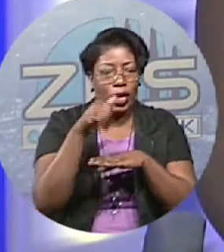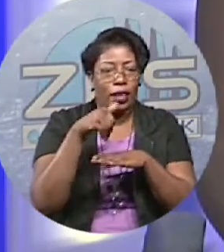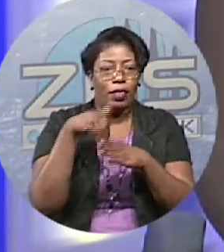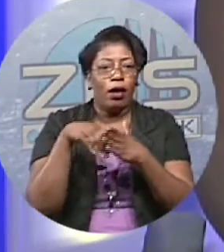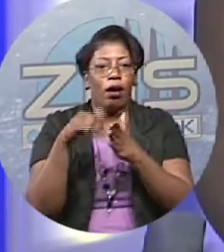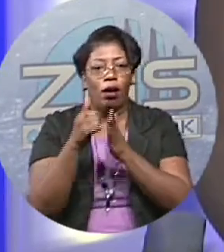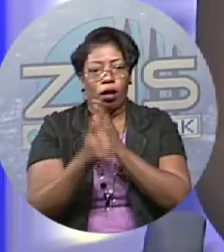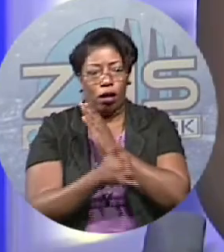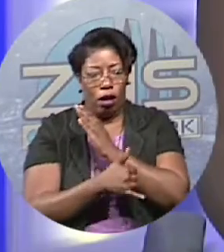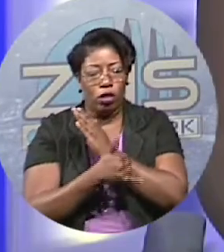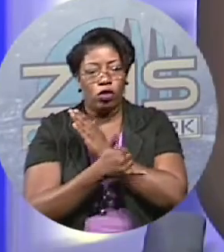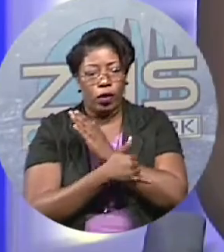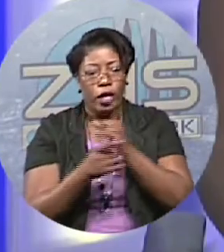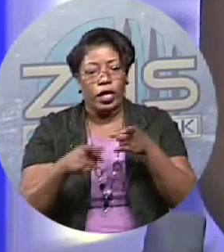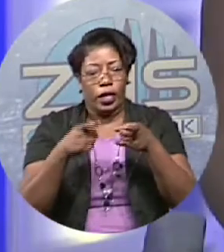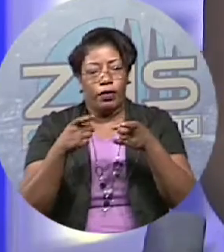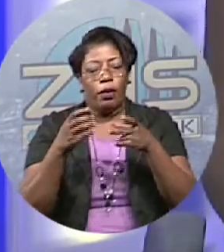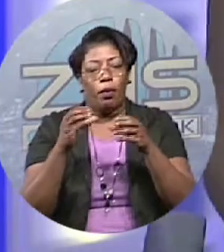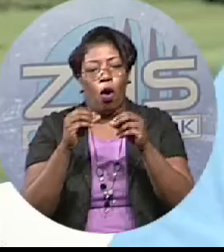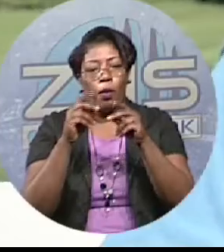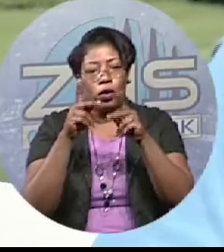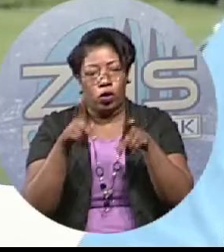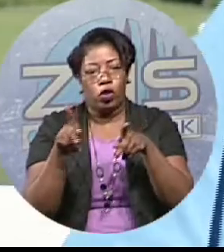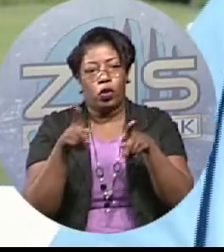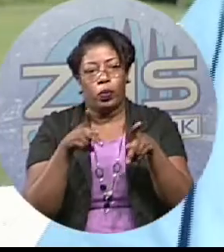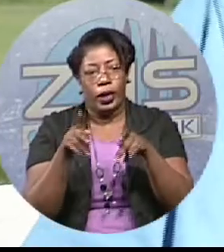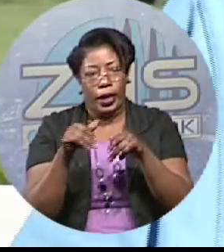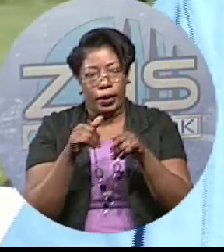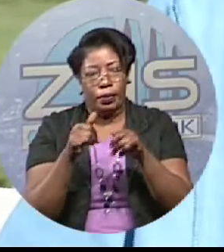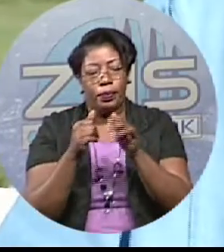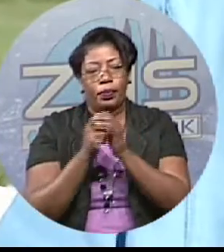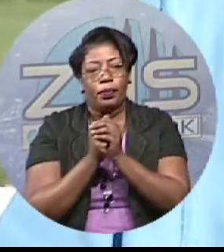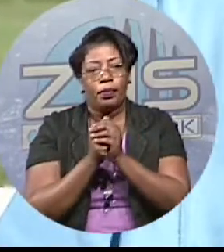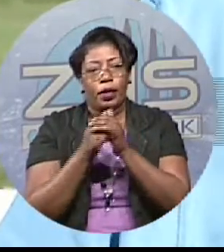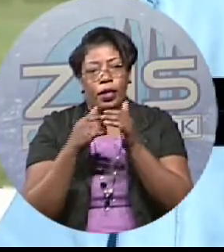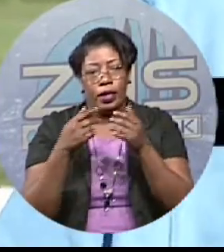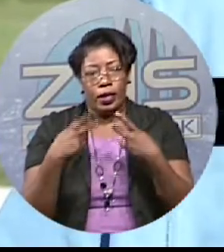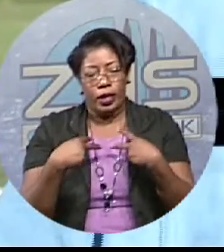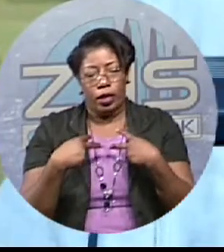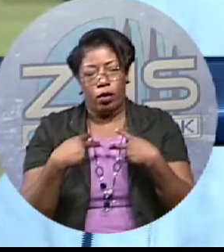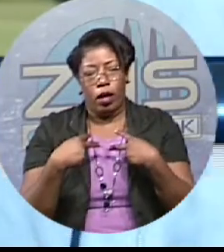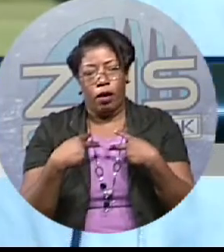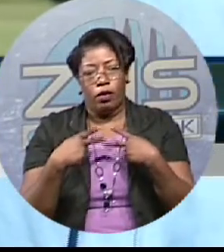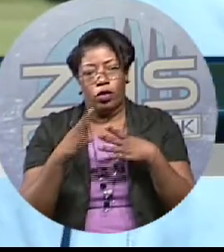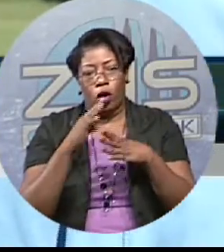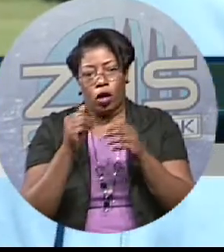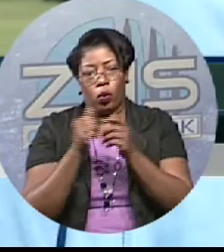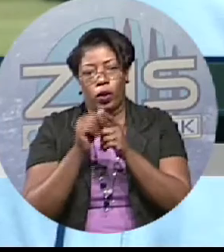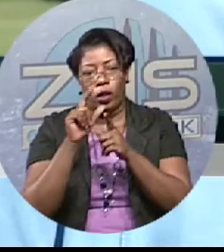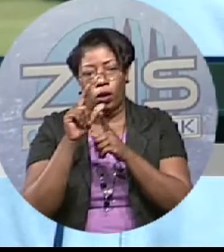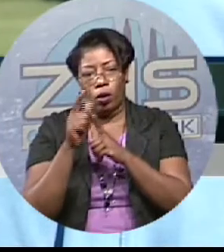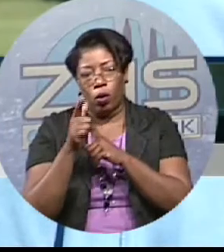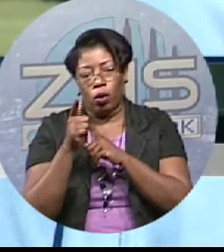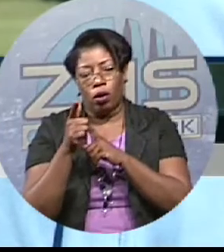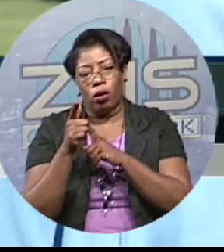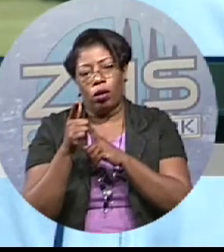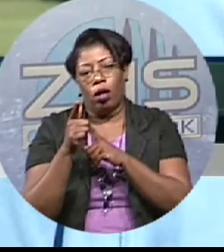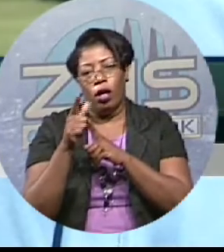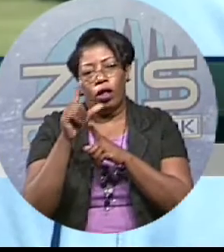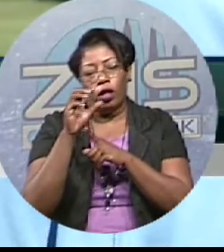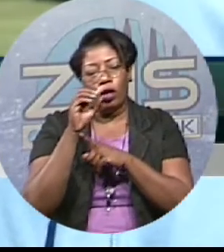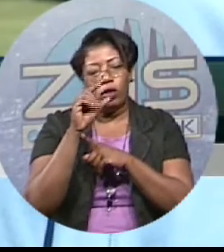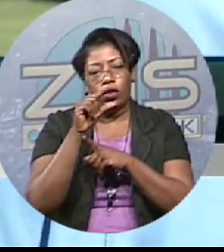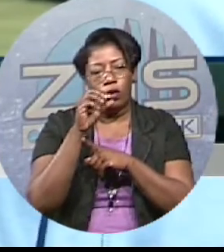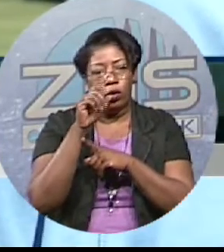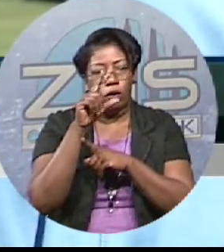their members with more play. We have also spoken with the other local golf courses, Albany as